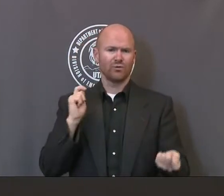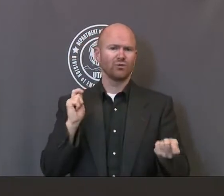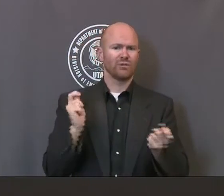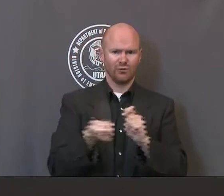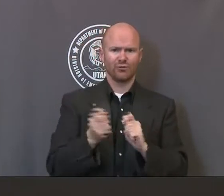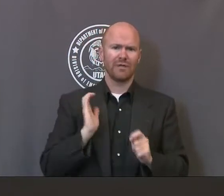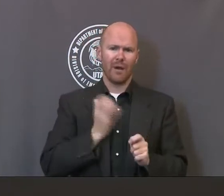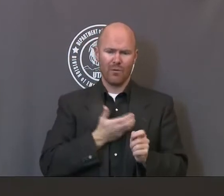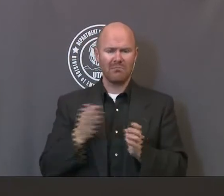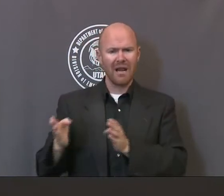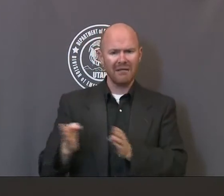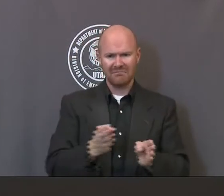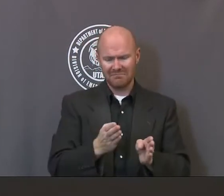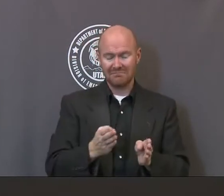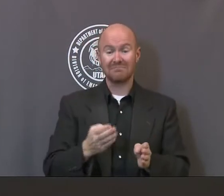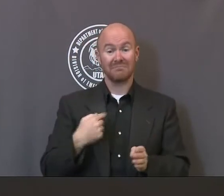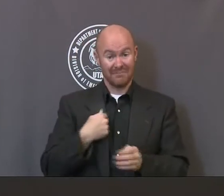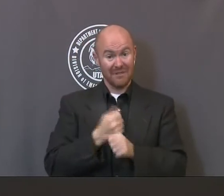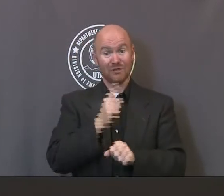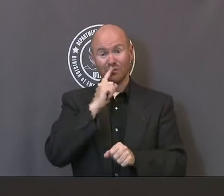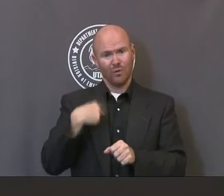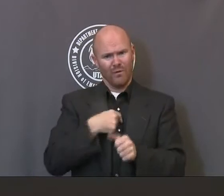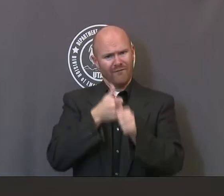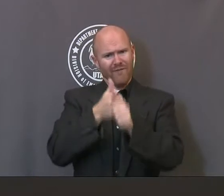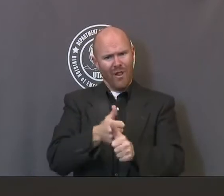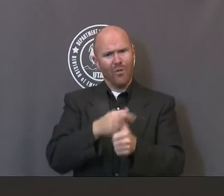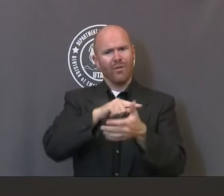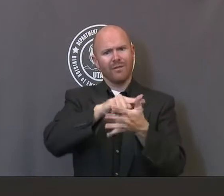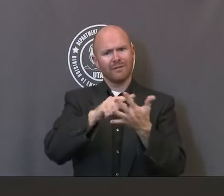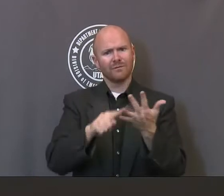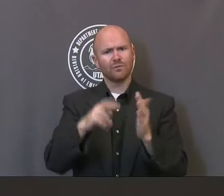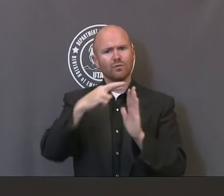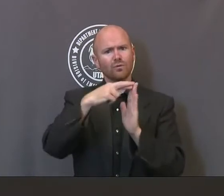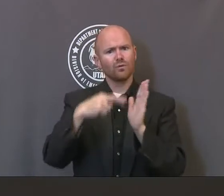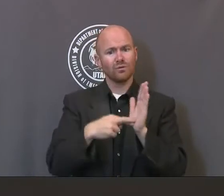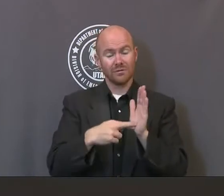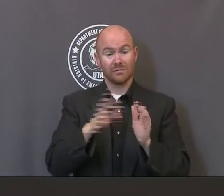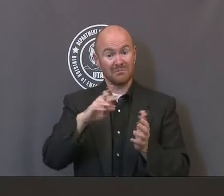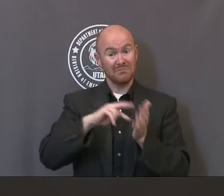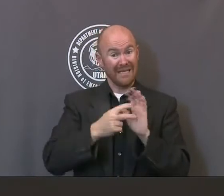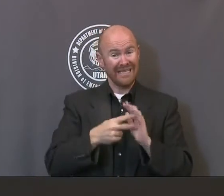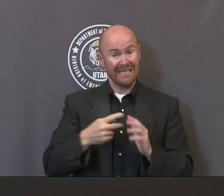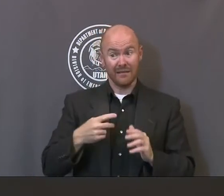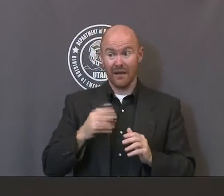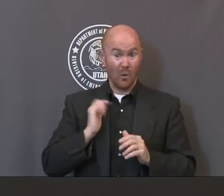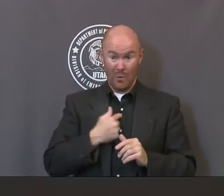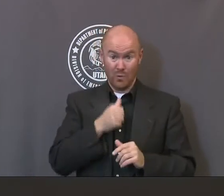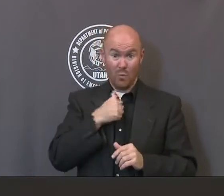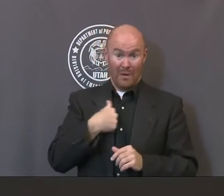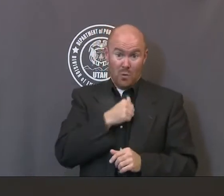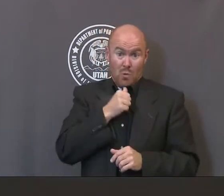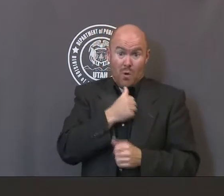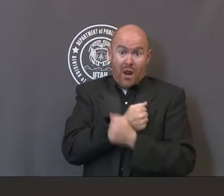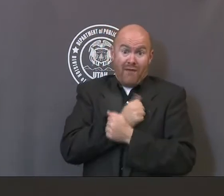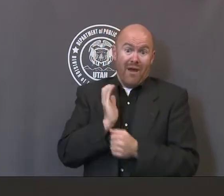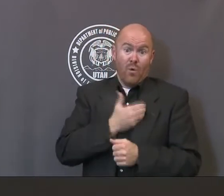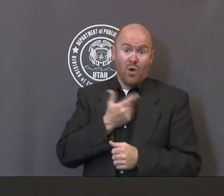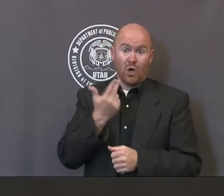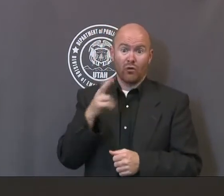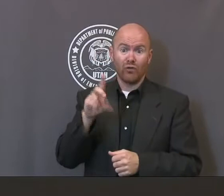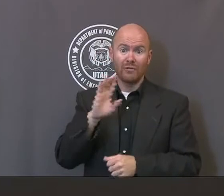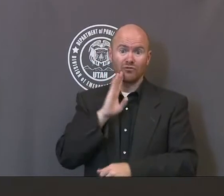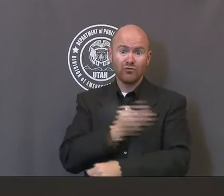that event so that we can abide by these principles. Will the granddaughter go left unloved? Absolutely not. I can guarantee you that. But we'll make